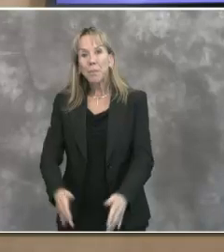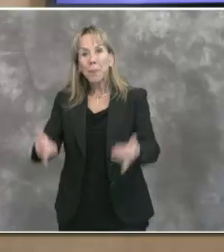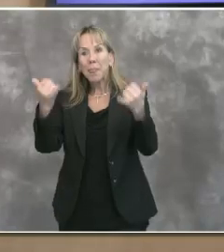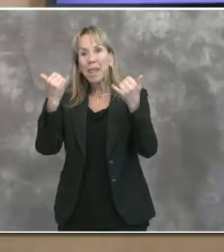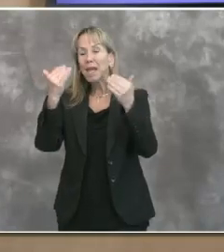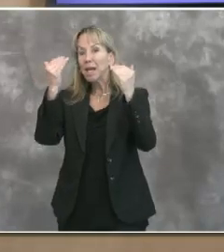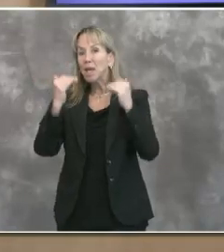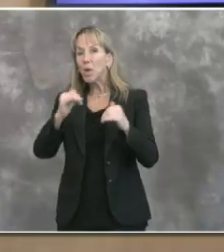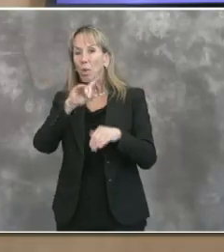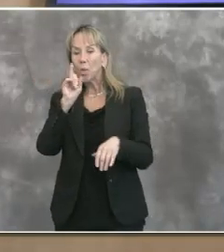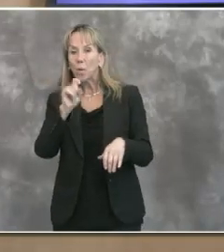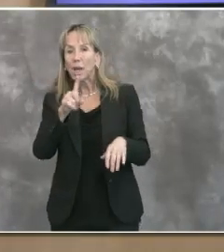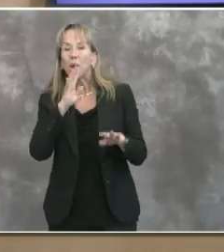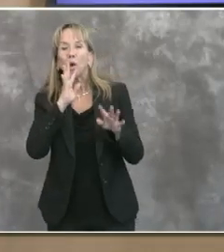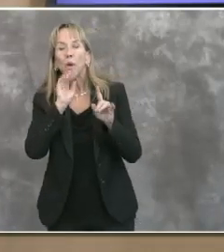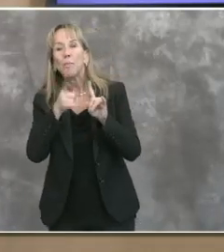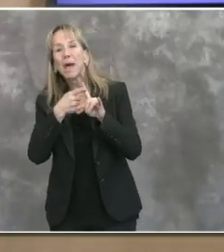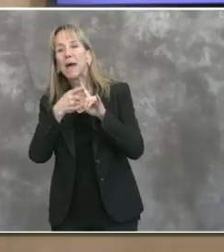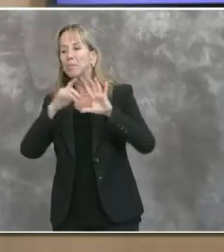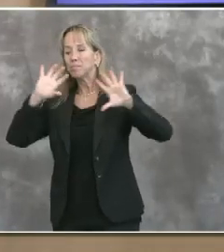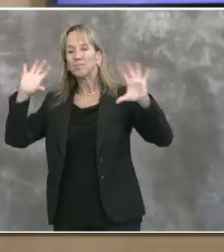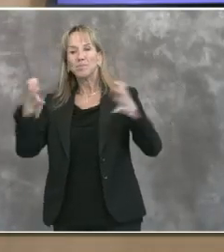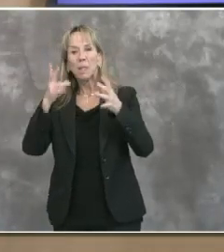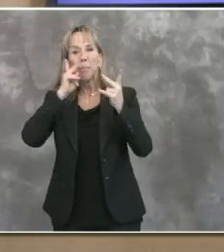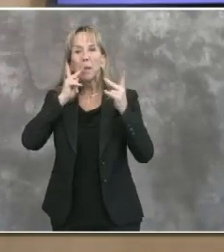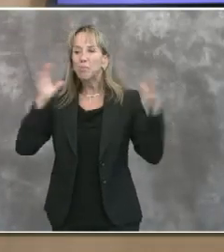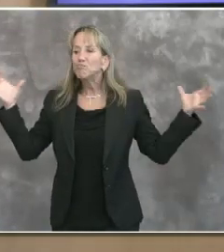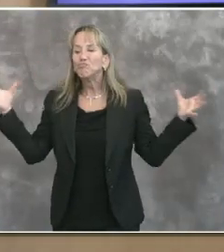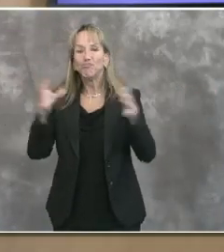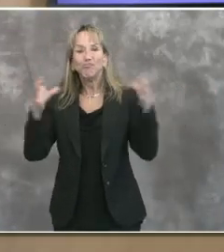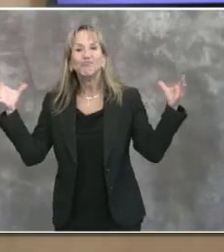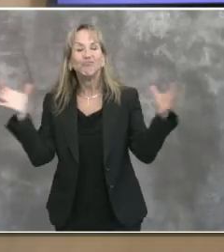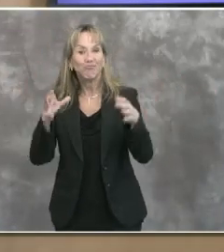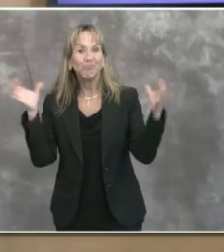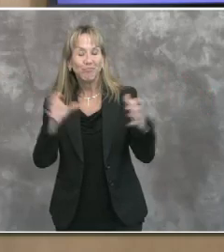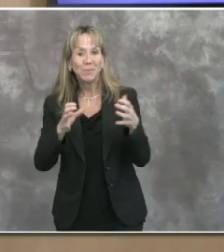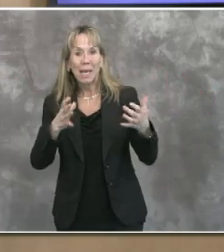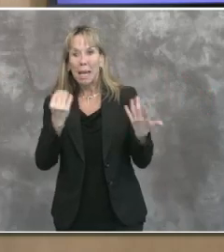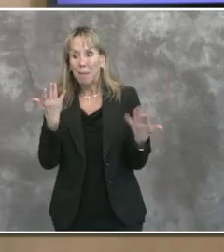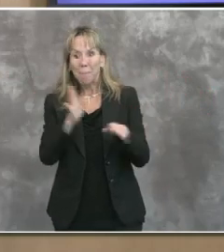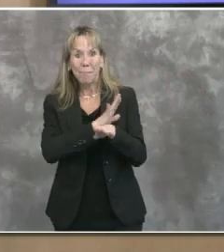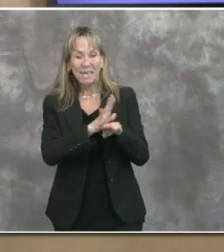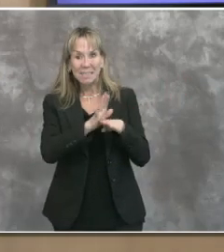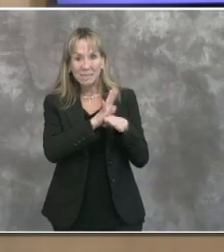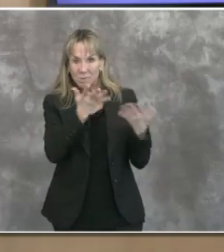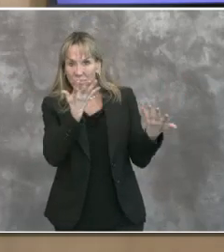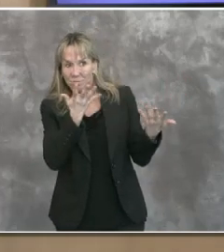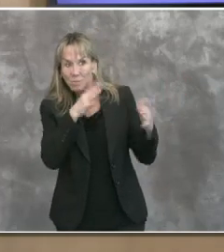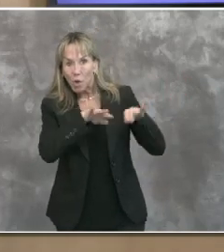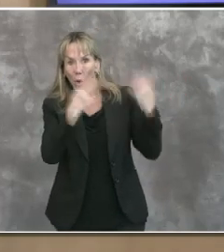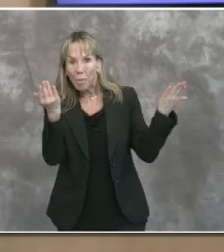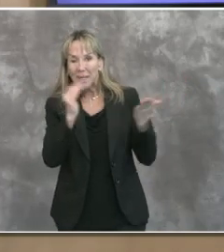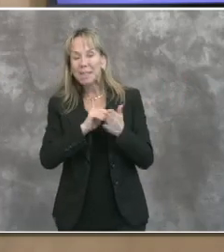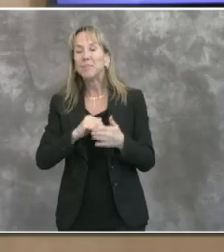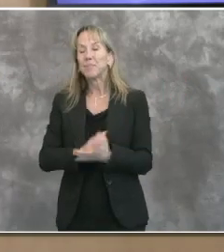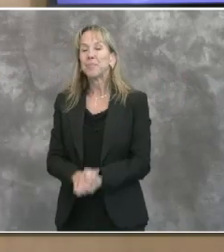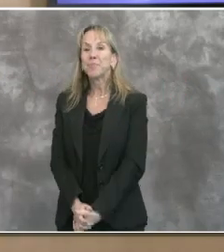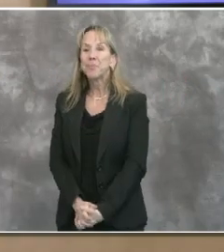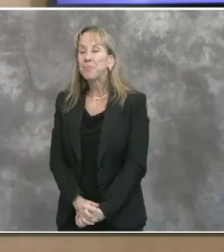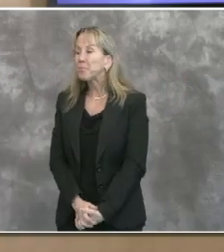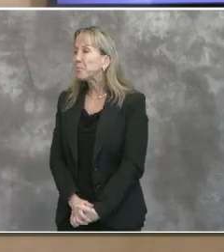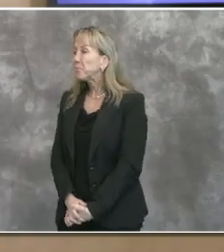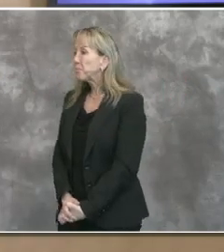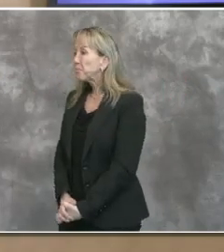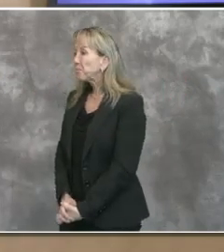This next question deals with mass gatherings and businesses reopening, and Supervisor Fletcher is going to respond to that question.